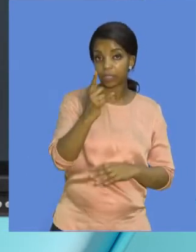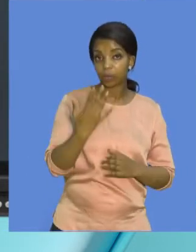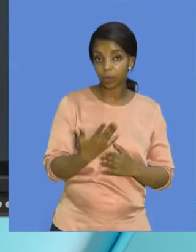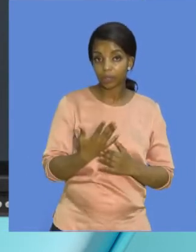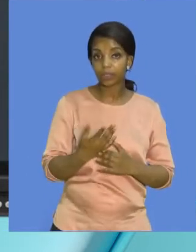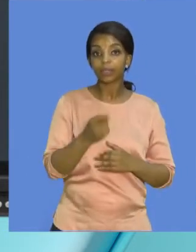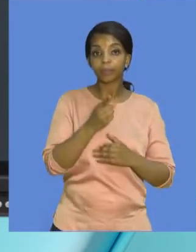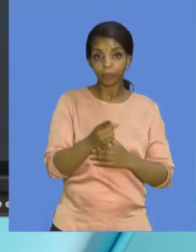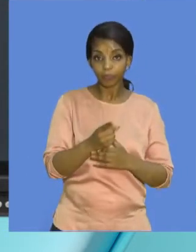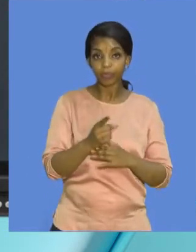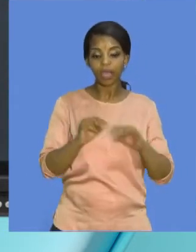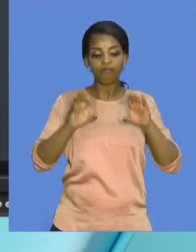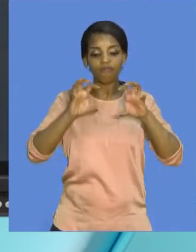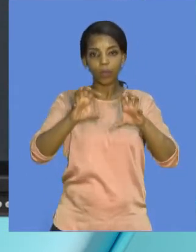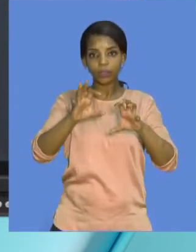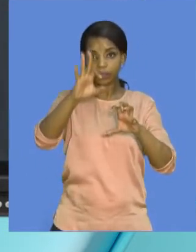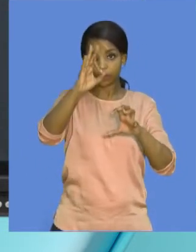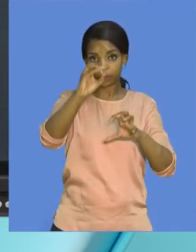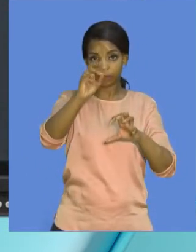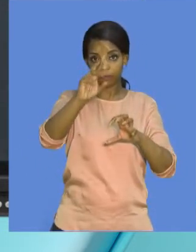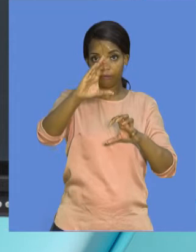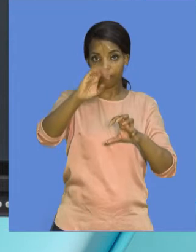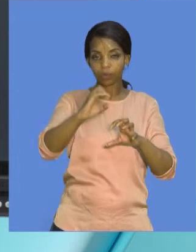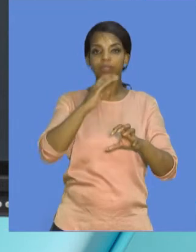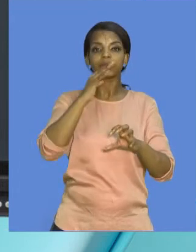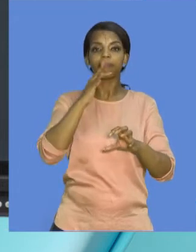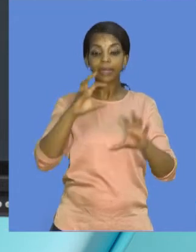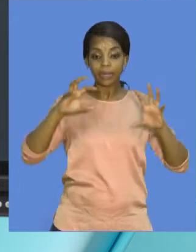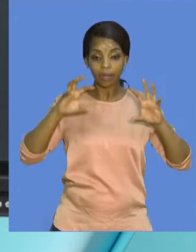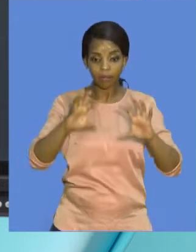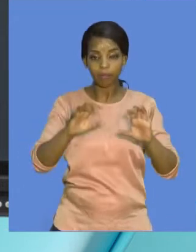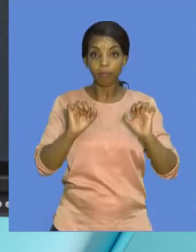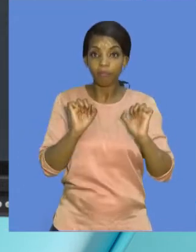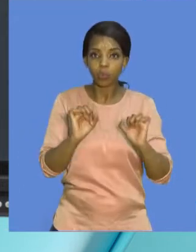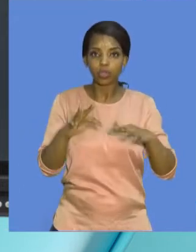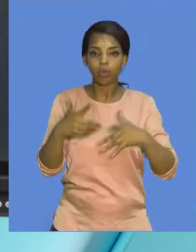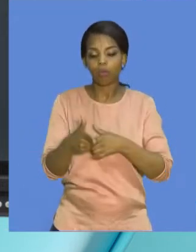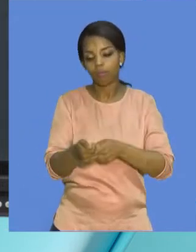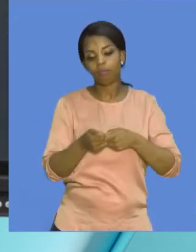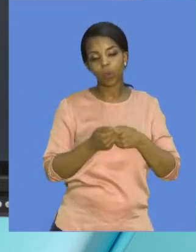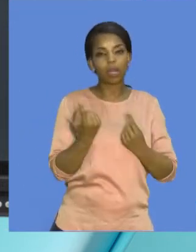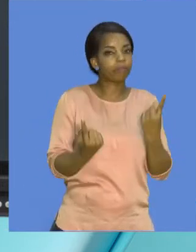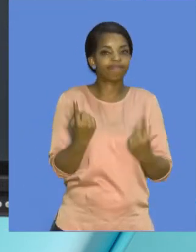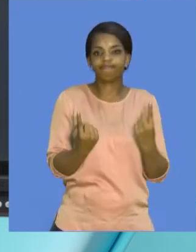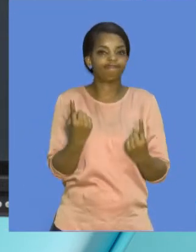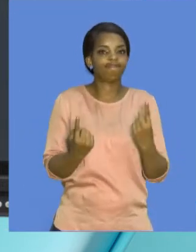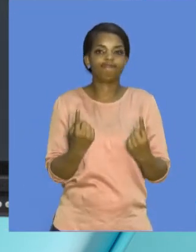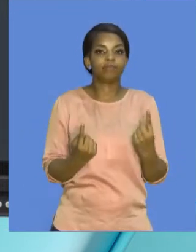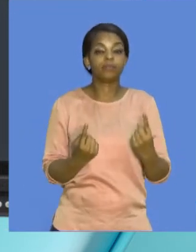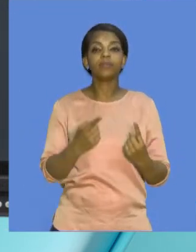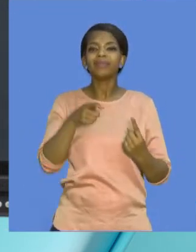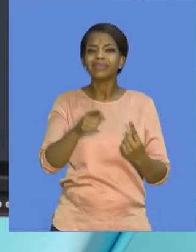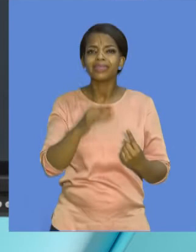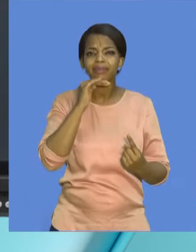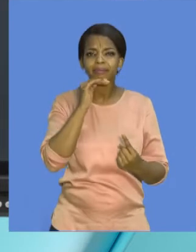is either a push or a pull. That's how we defined it at primary. So what do we mean if we're saying a force is a pull or a push? We